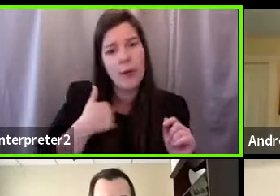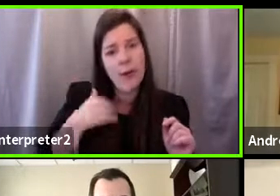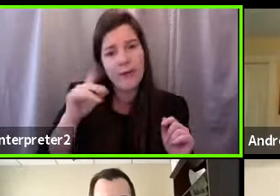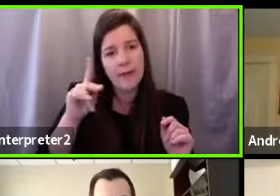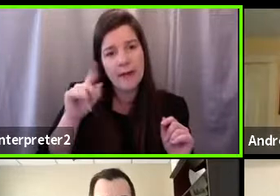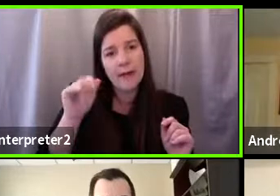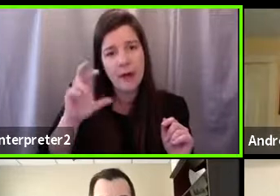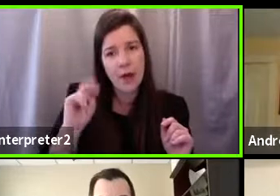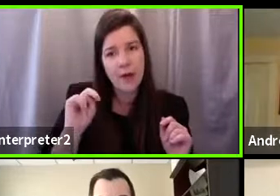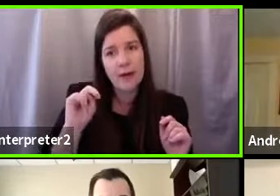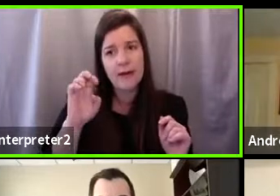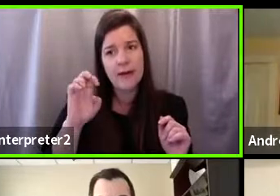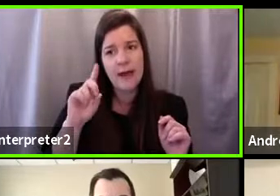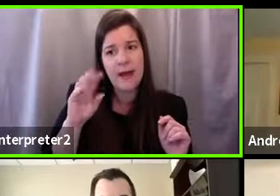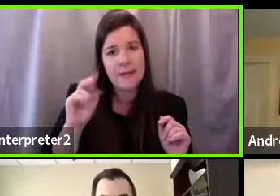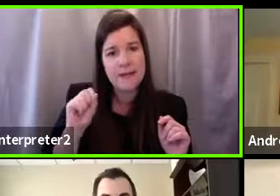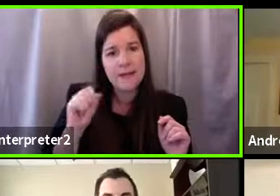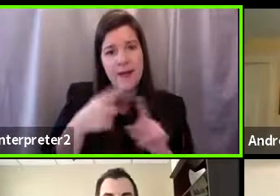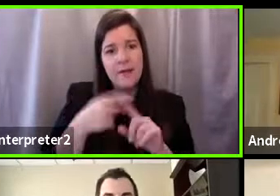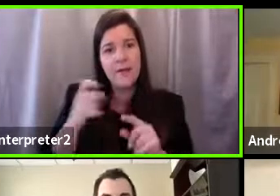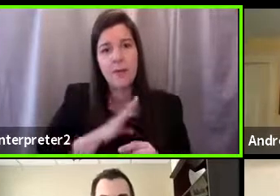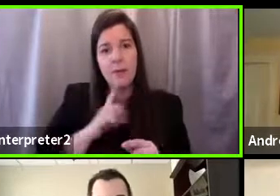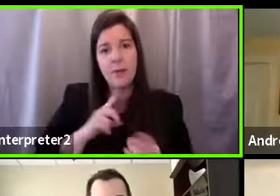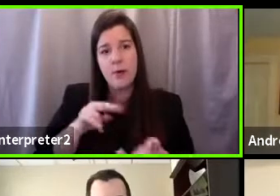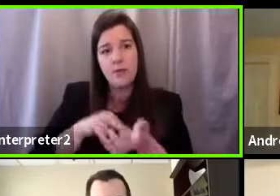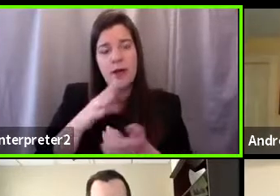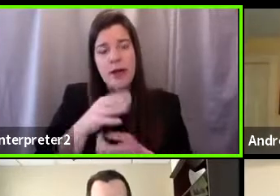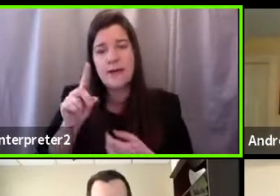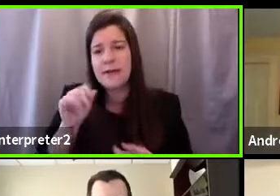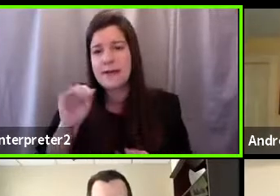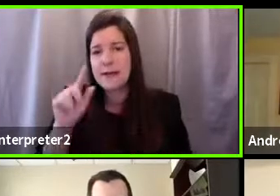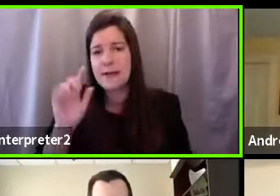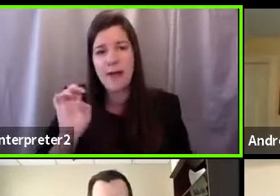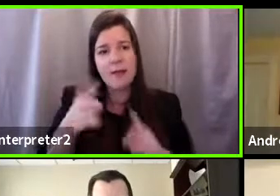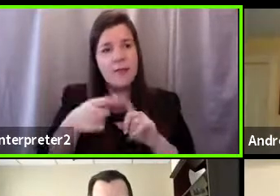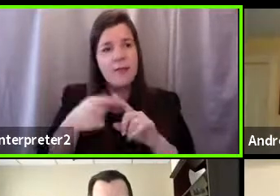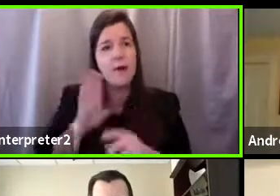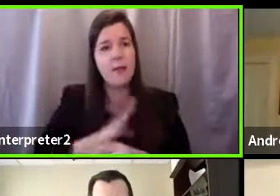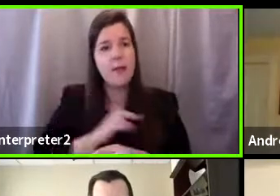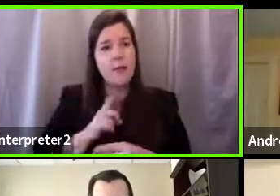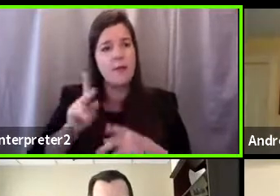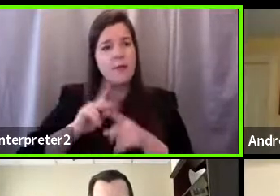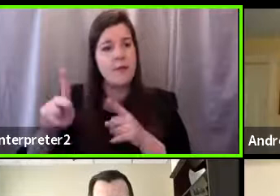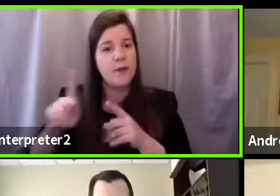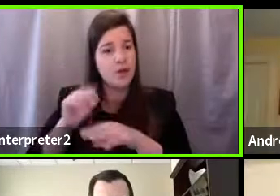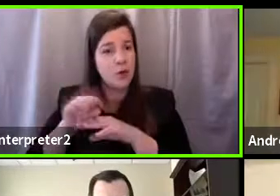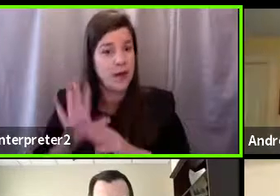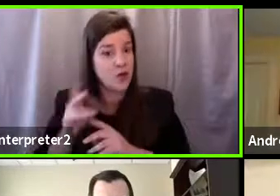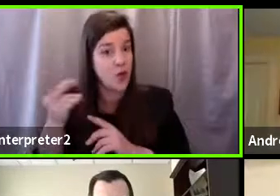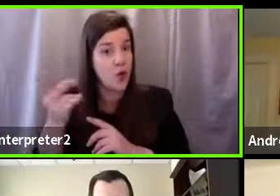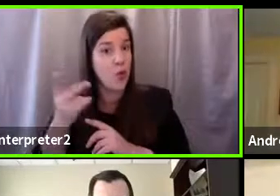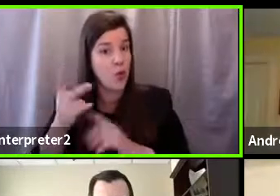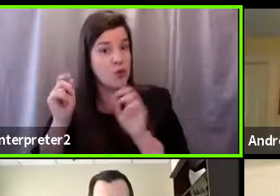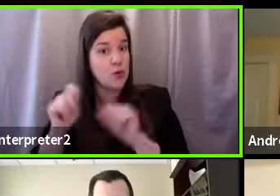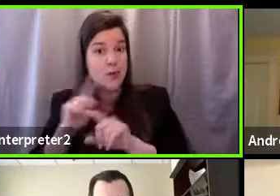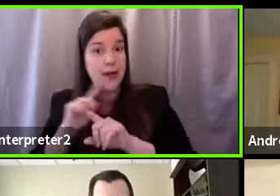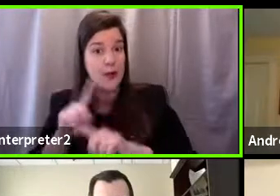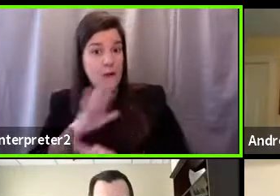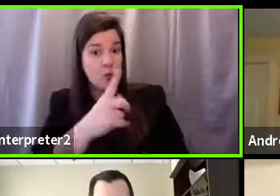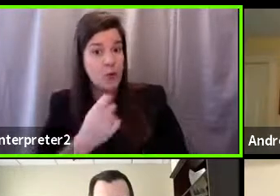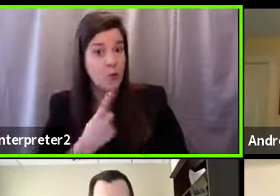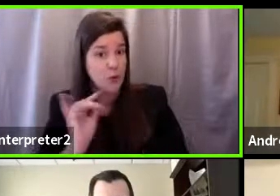of the Board of Nursing, and Danielle Vallon of the Board of Professional Counselors, who can probably answer your questions there too.